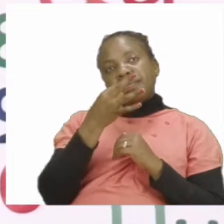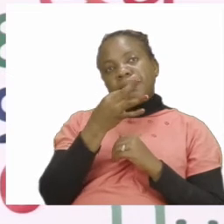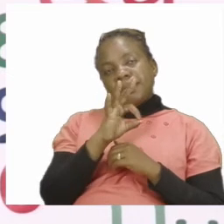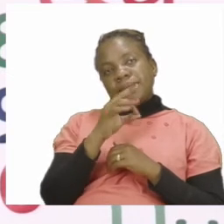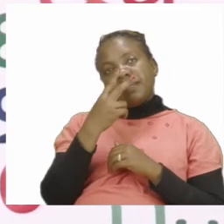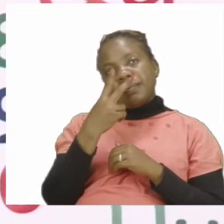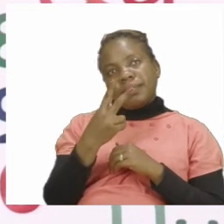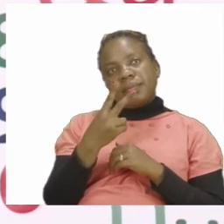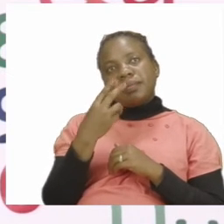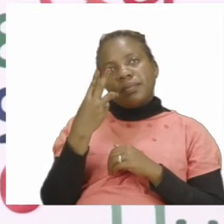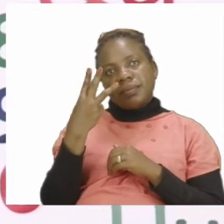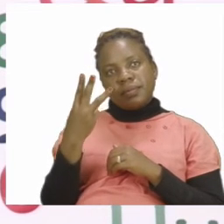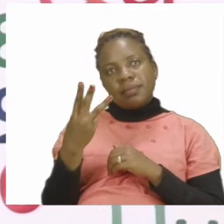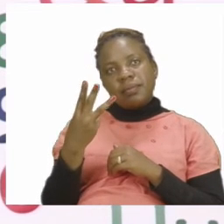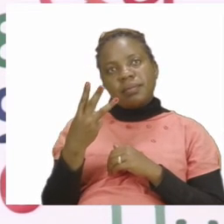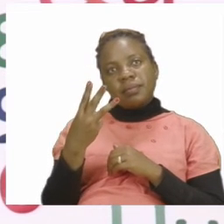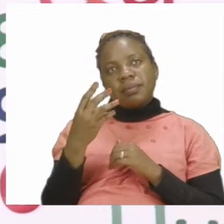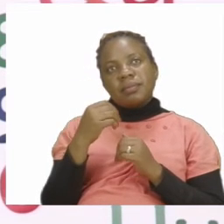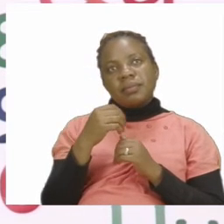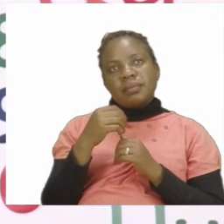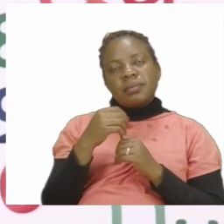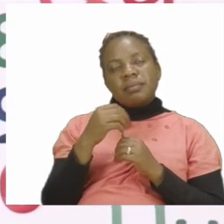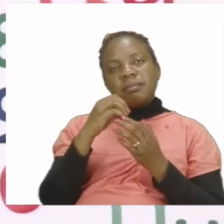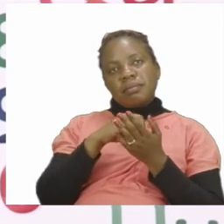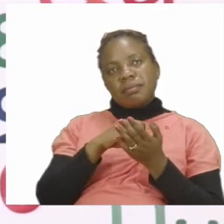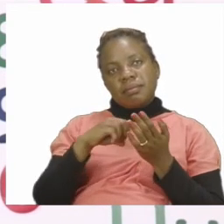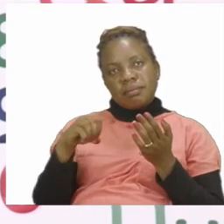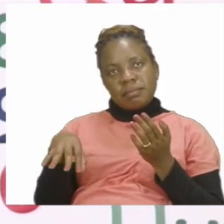923 minus